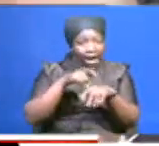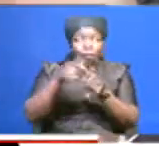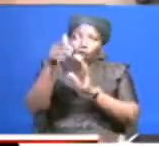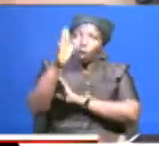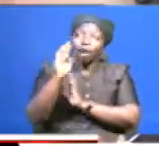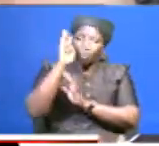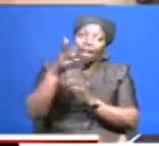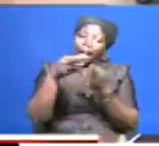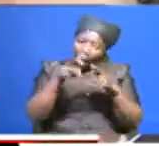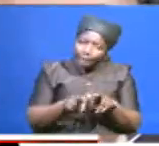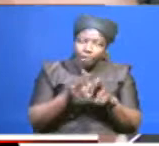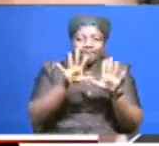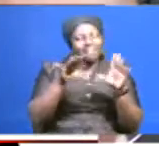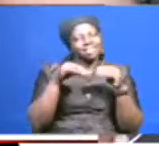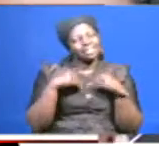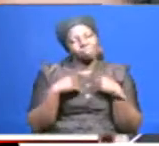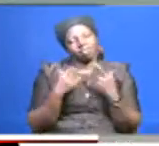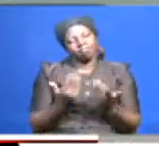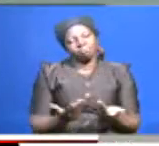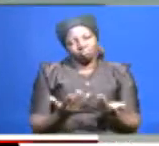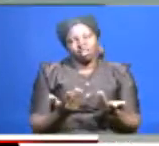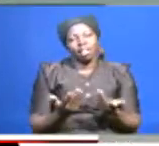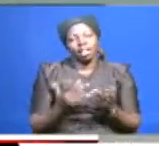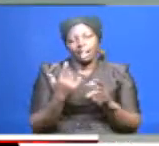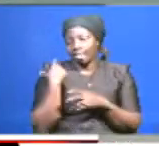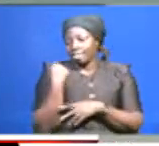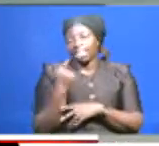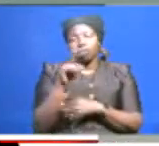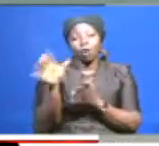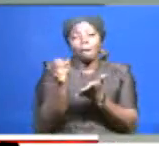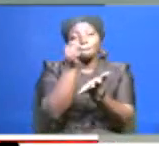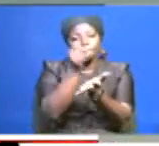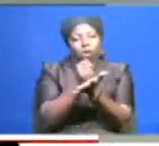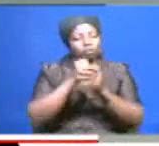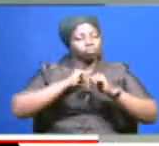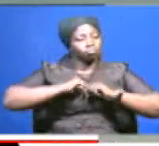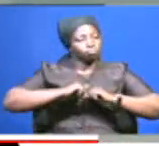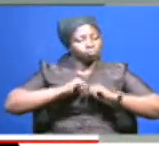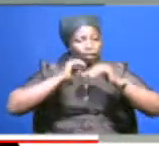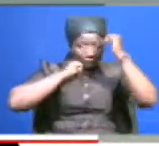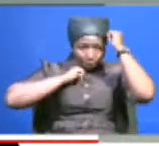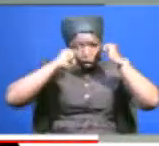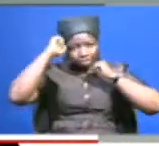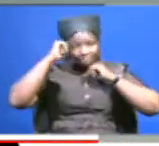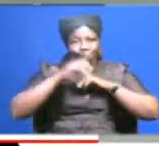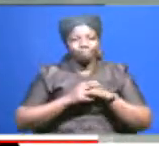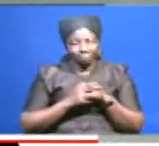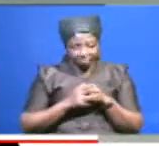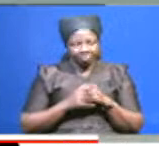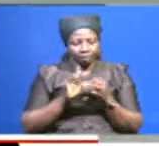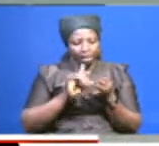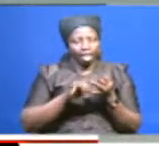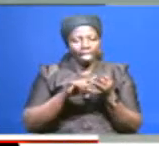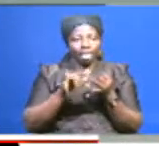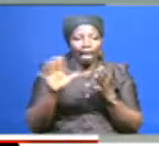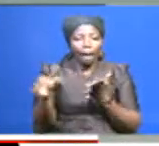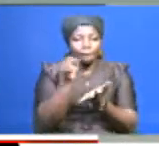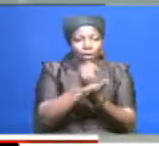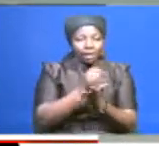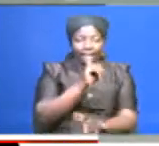it. Juzi umeappoint mkubwa wa majeshi. Uliappoint inspector